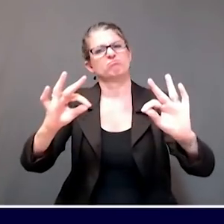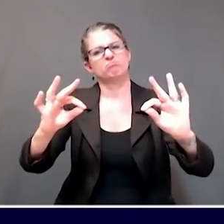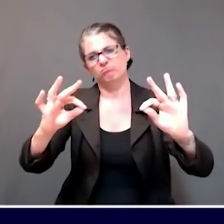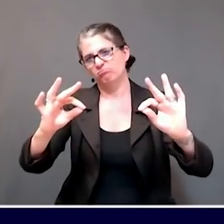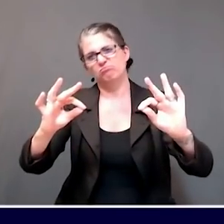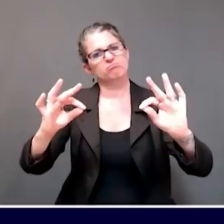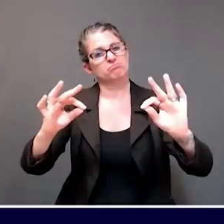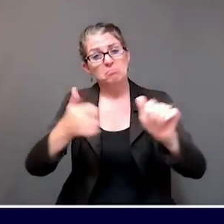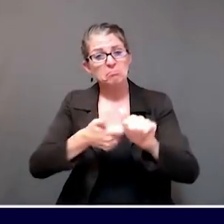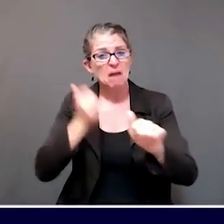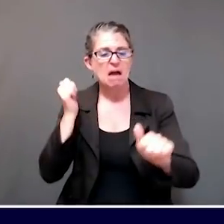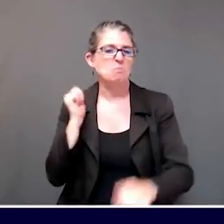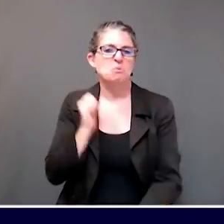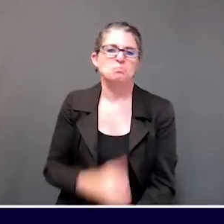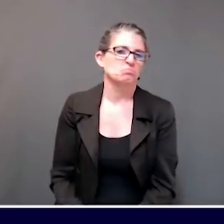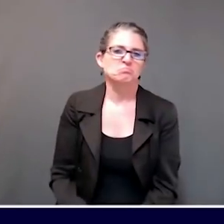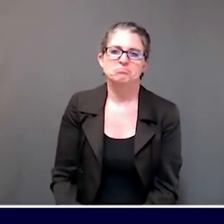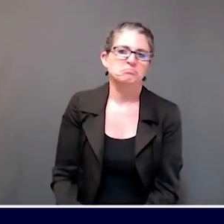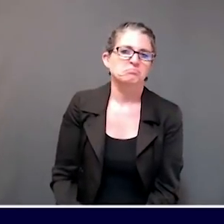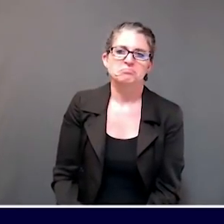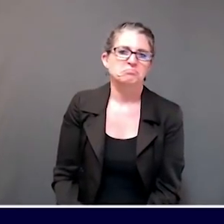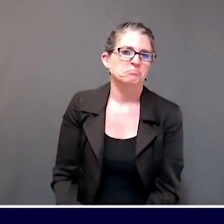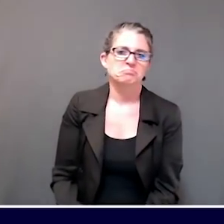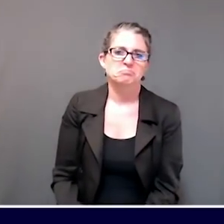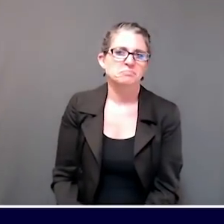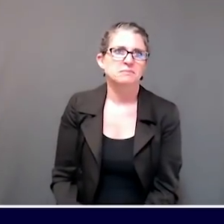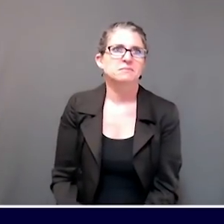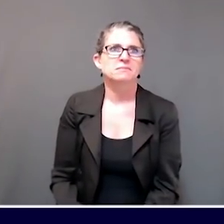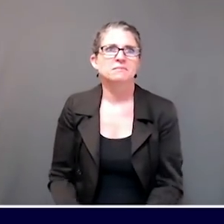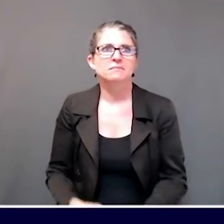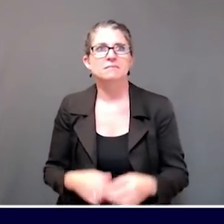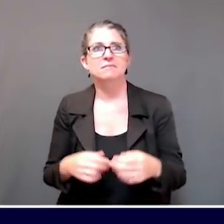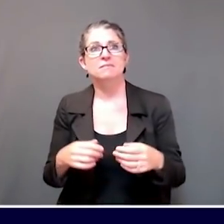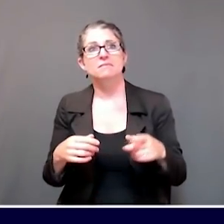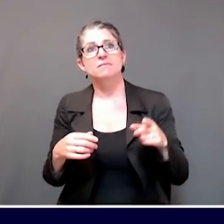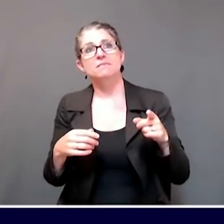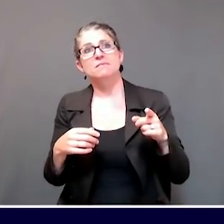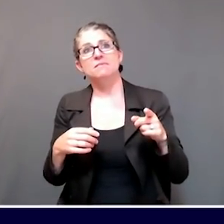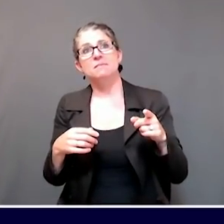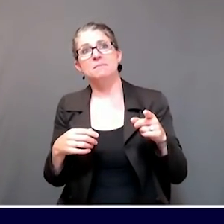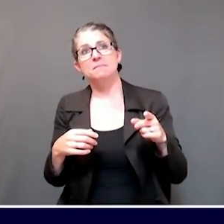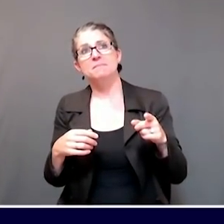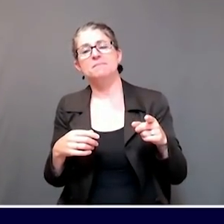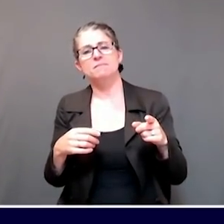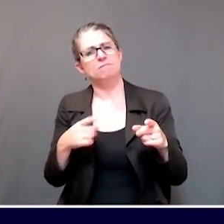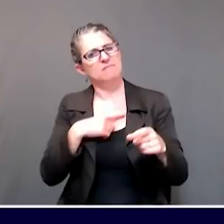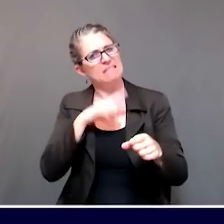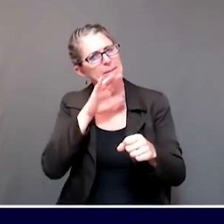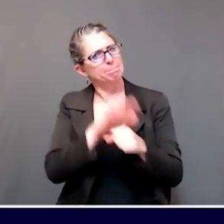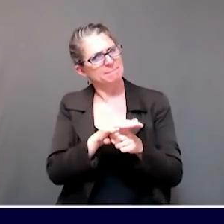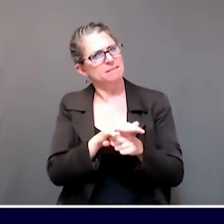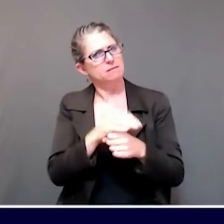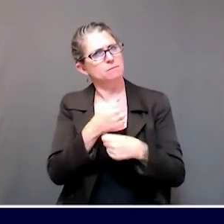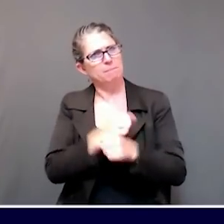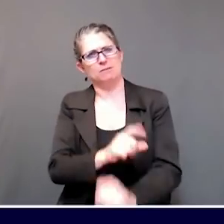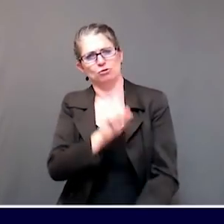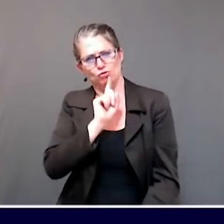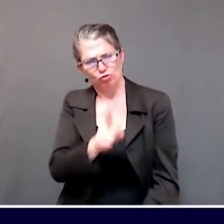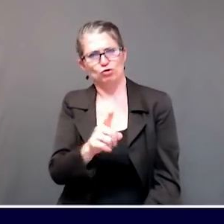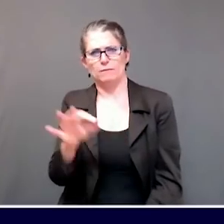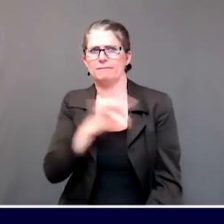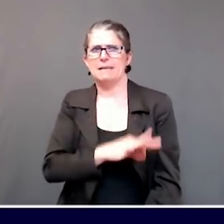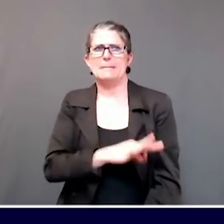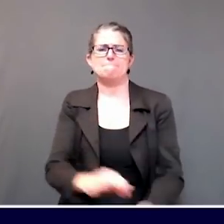how do we optimize it, because we really are committed to providing people in Maine who visit Maine who are in one of